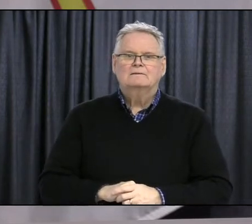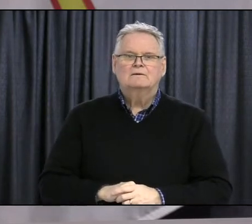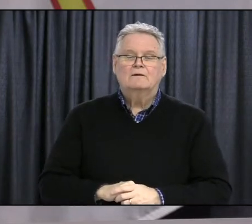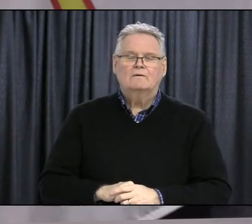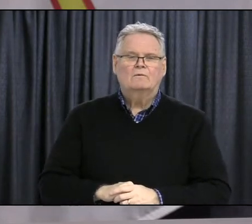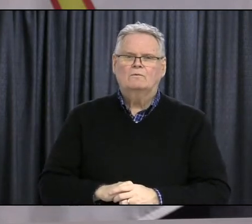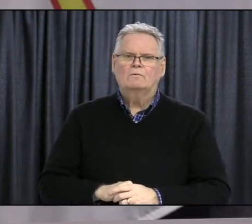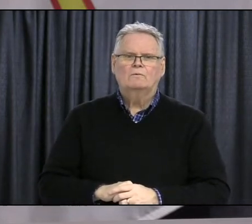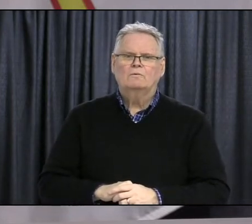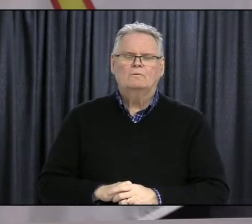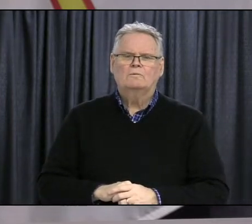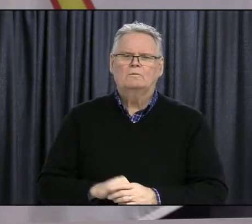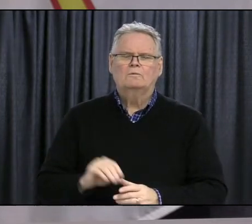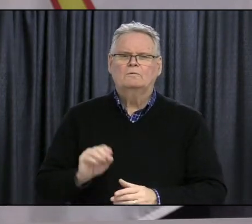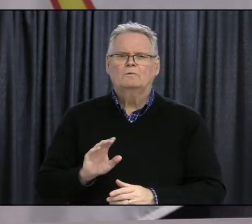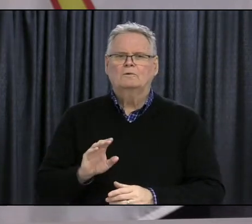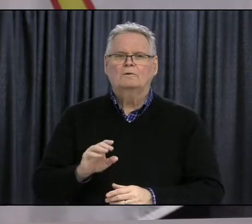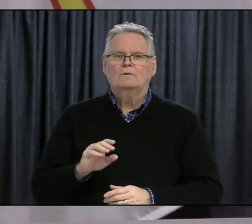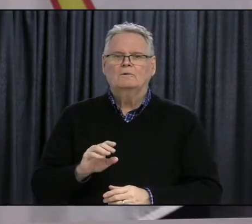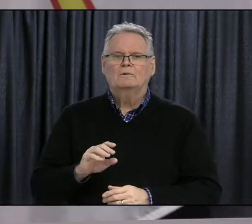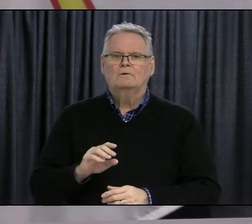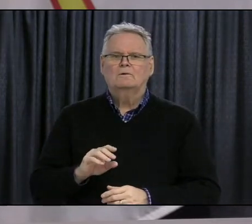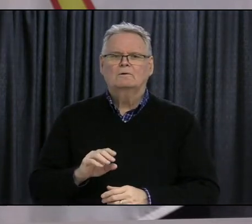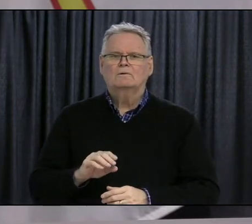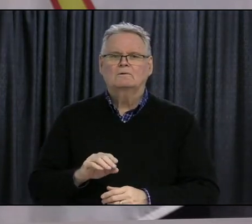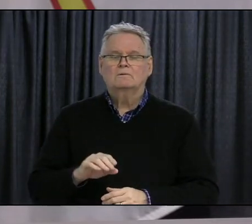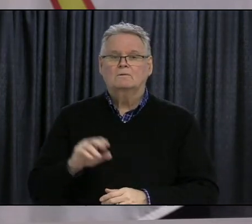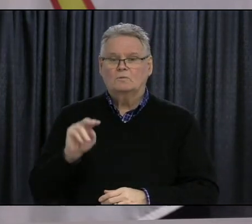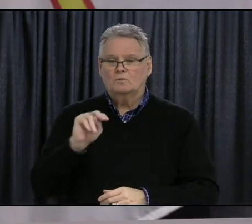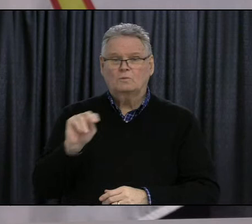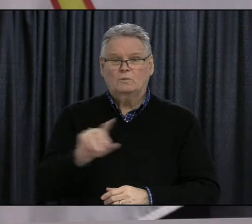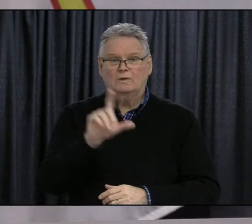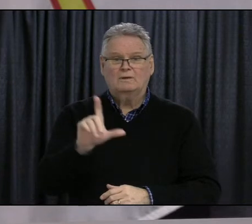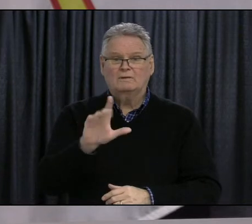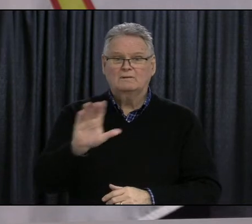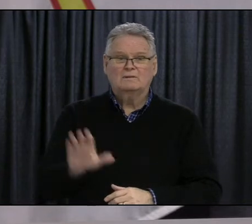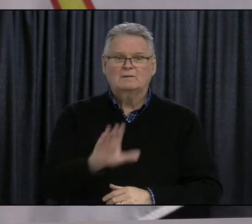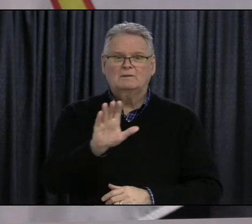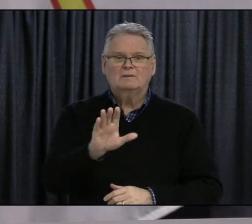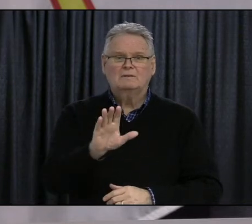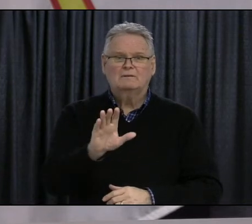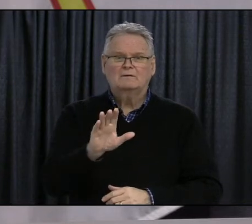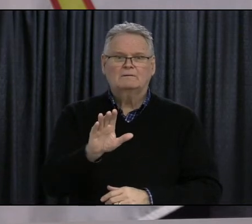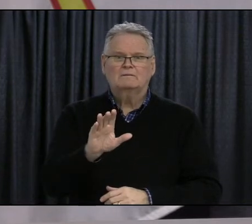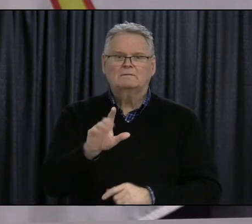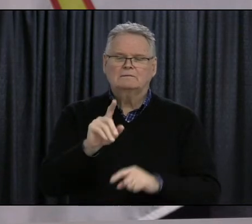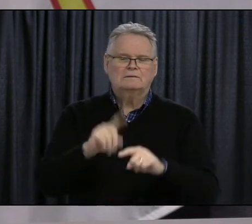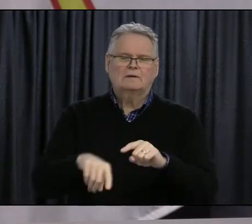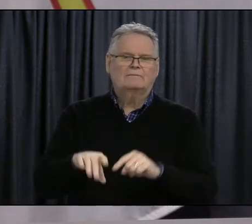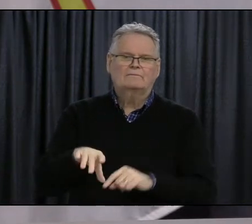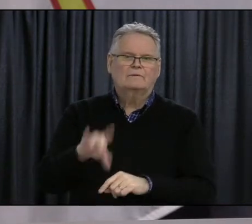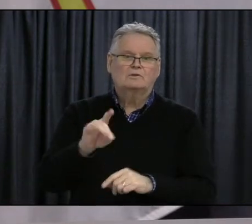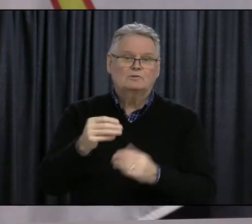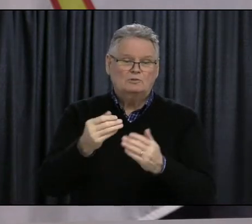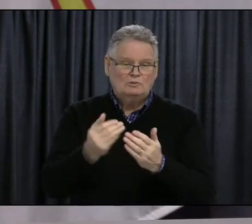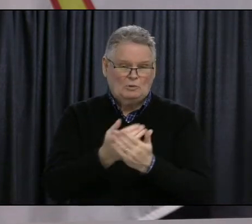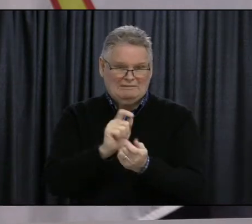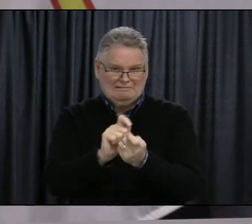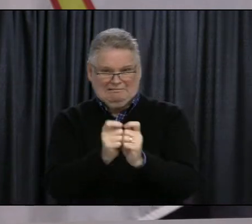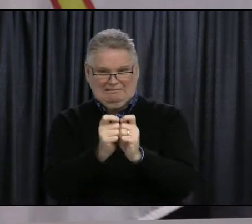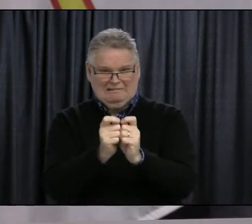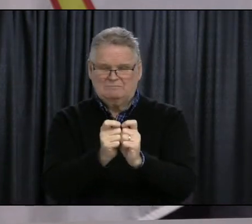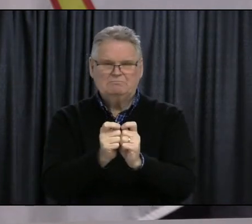done at the National Microbiology Lab in Winnipeg, so all our samples would have to be sent off. If we